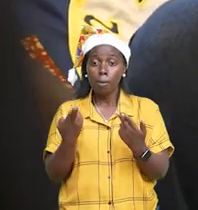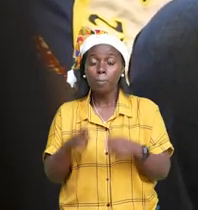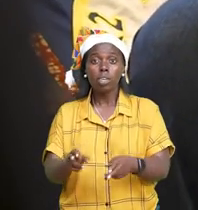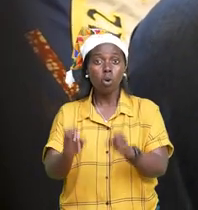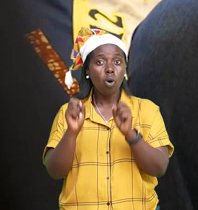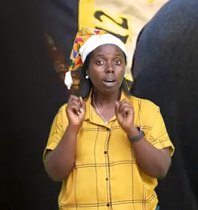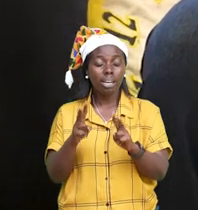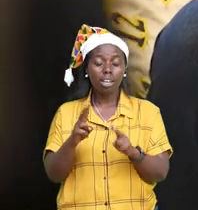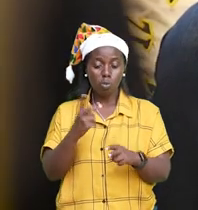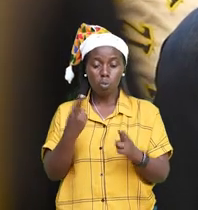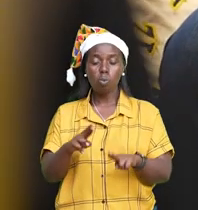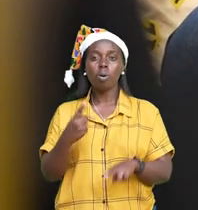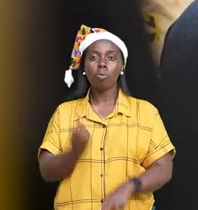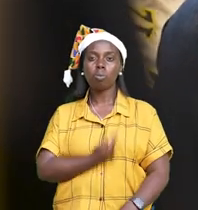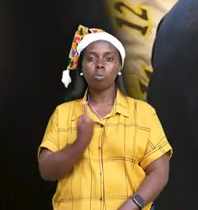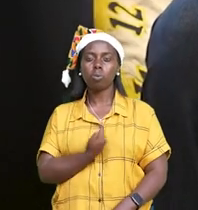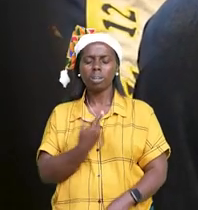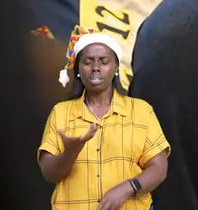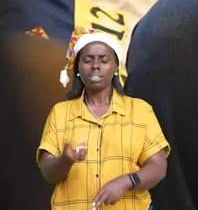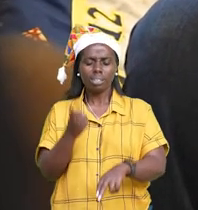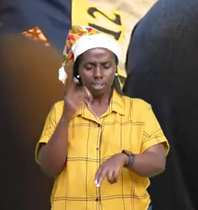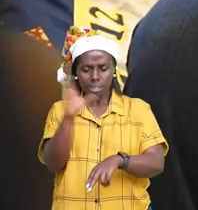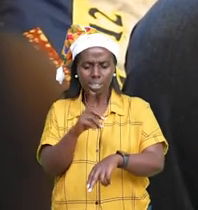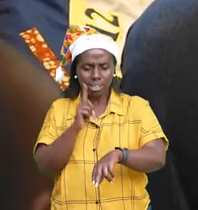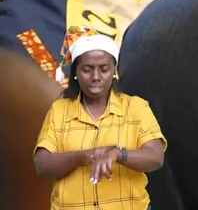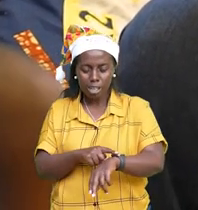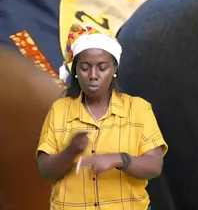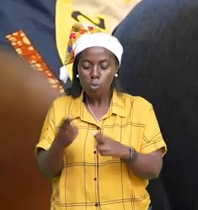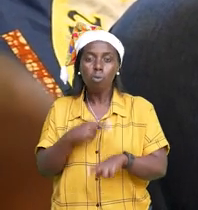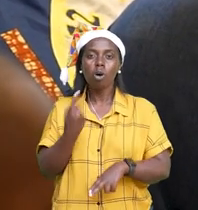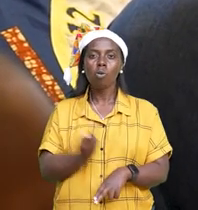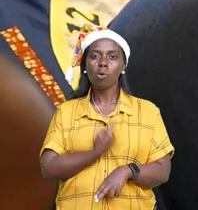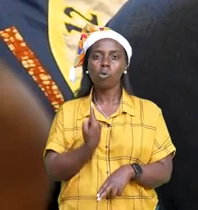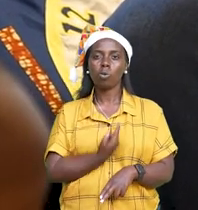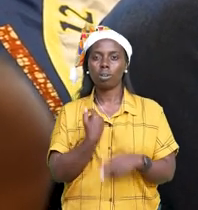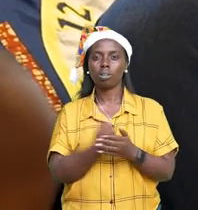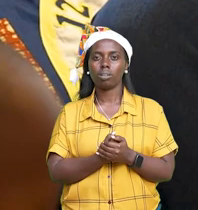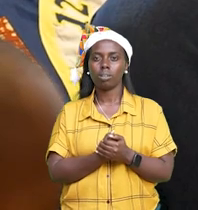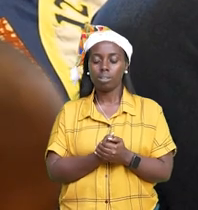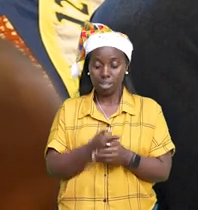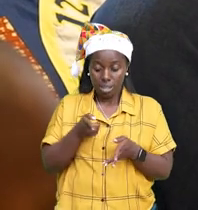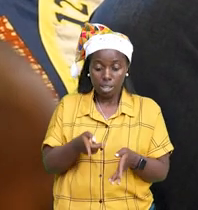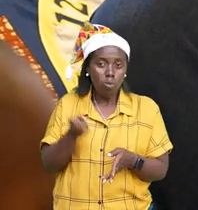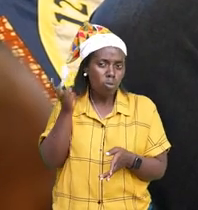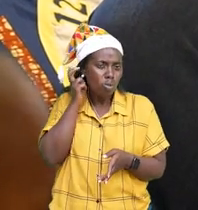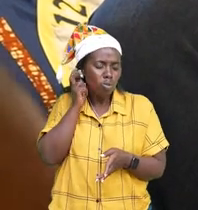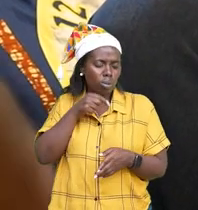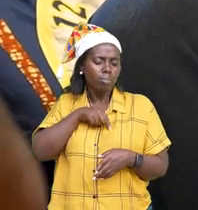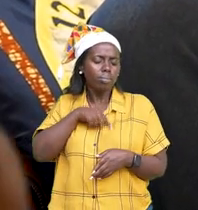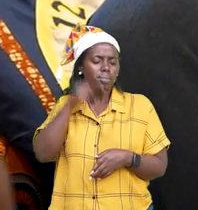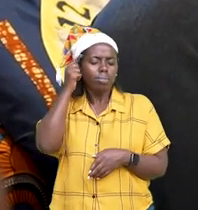Be okay being alone. Take a time to be on your own. Hear your own